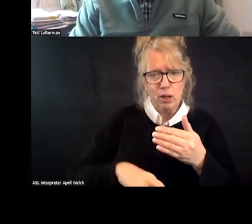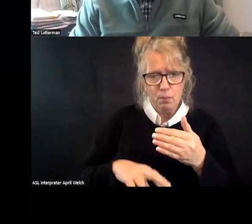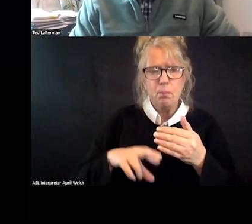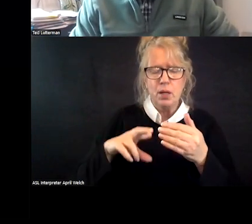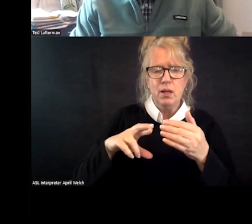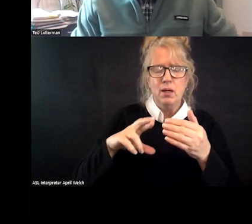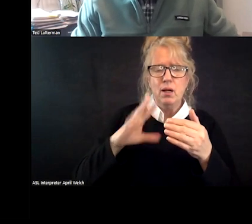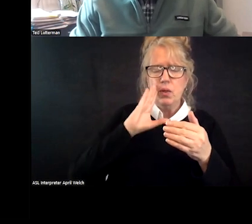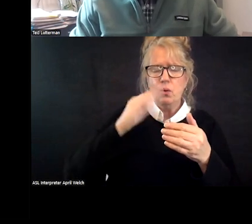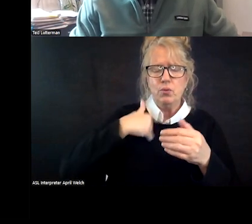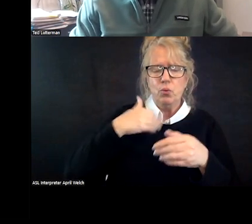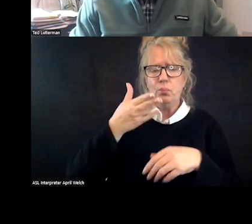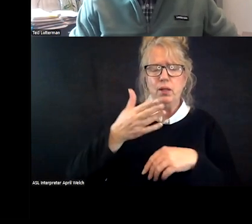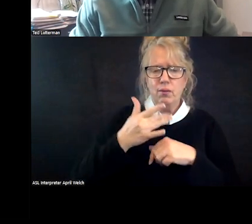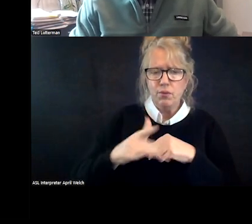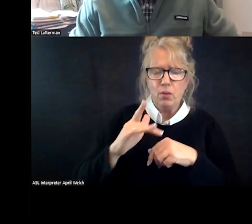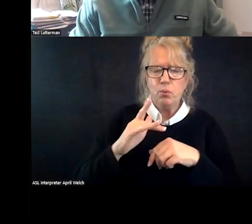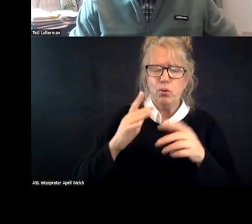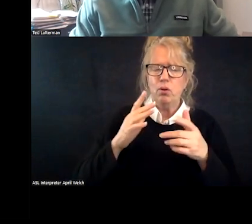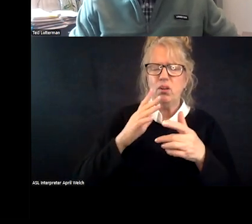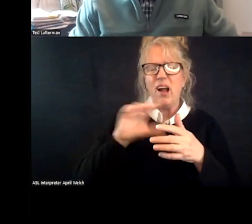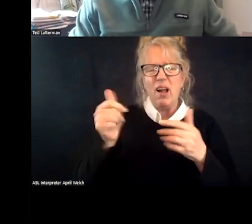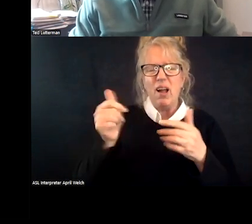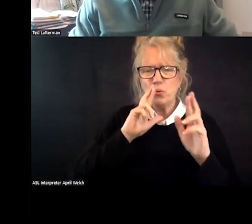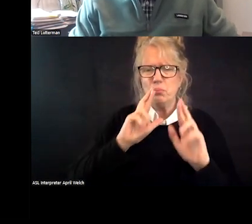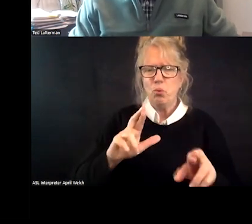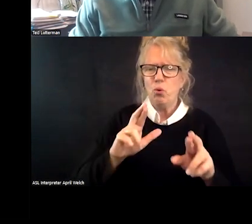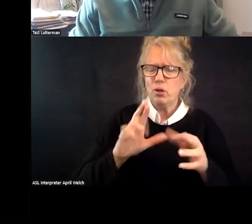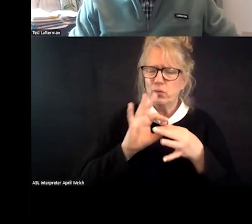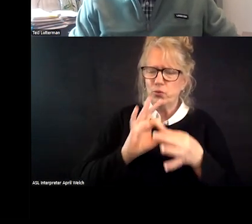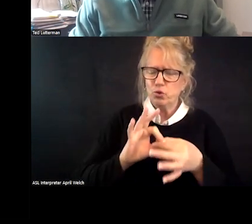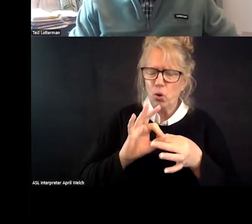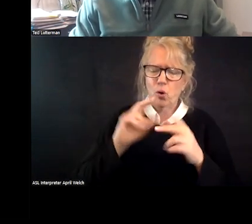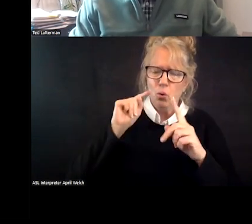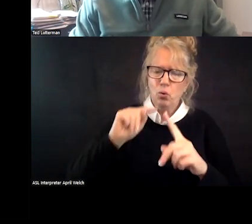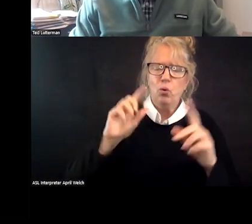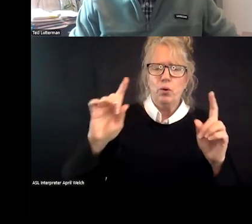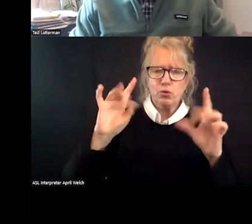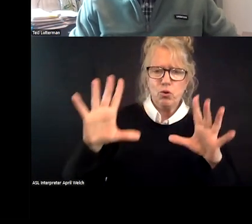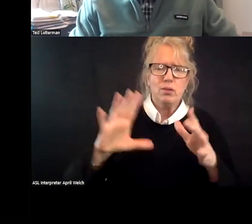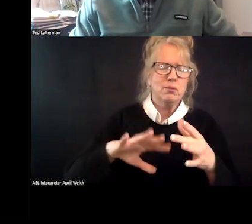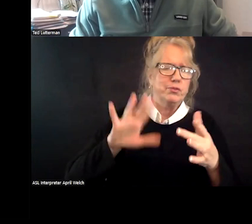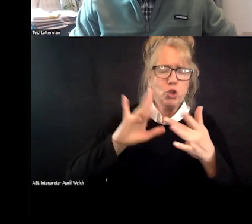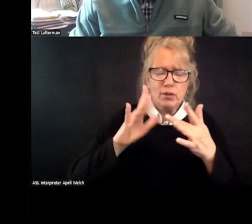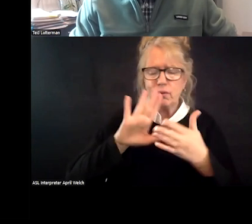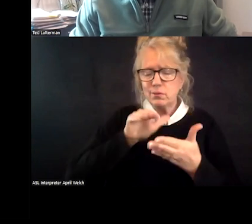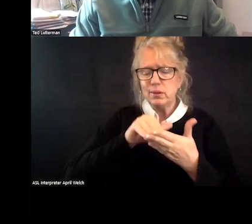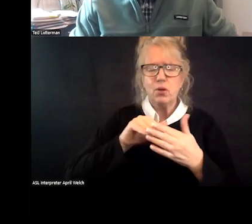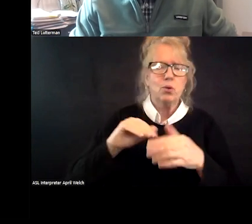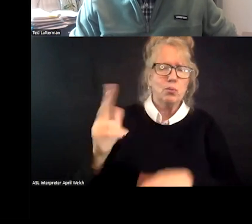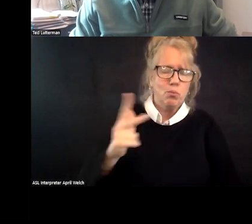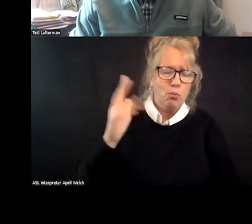that's available. And then there are other reports that deal specifically with crisis contact centers, mobile crisis